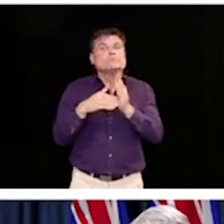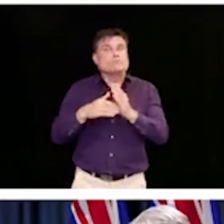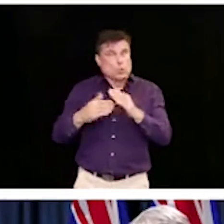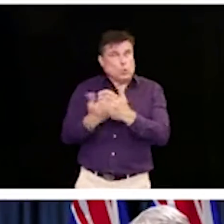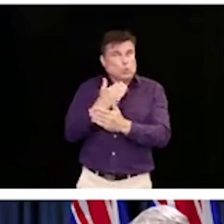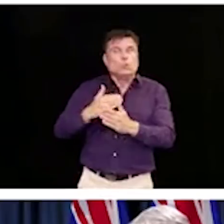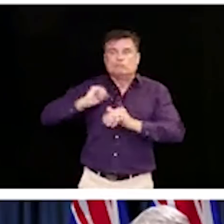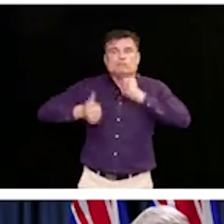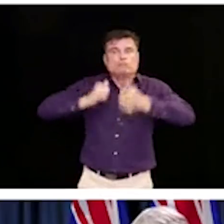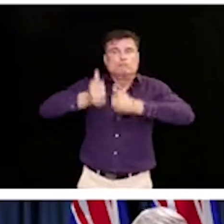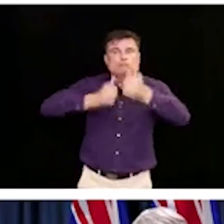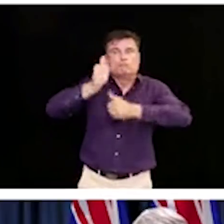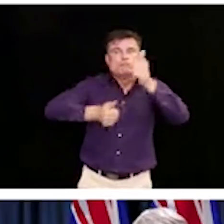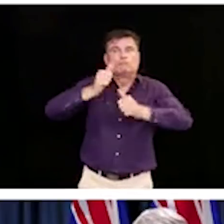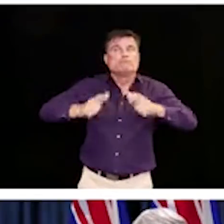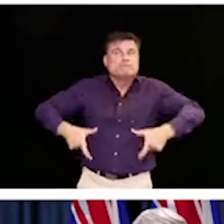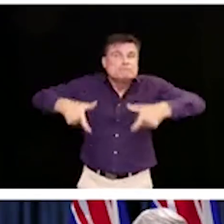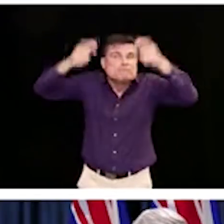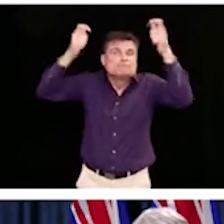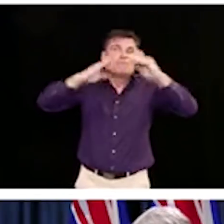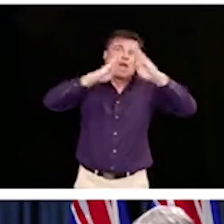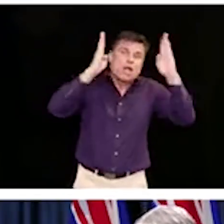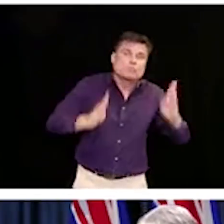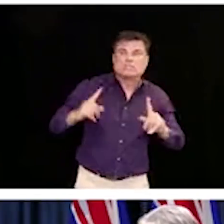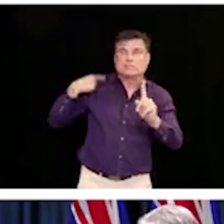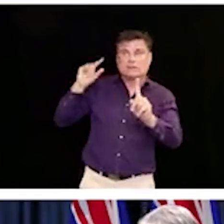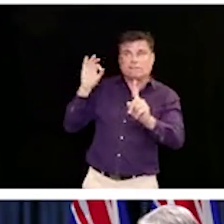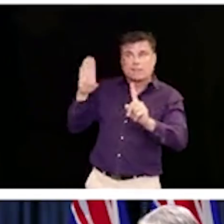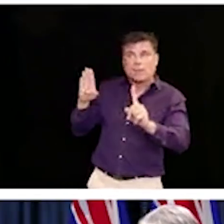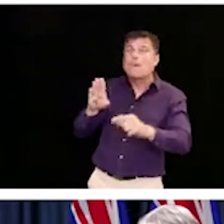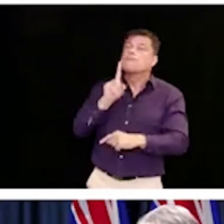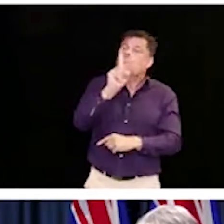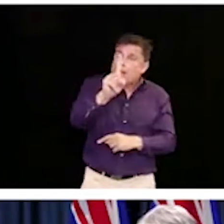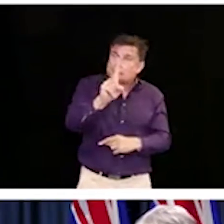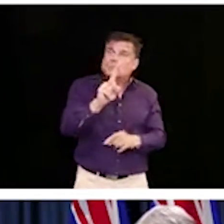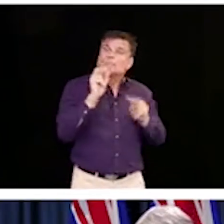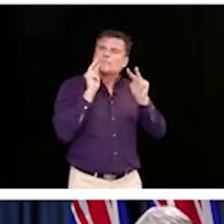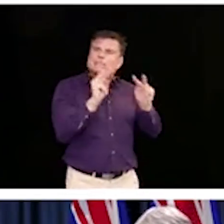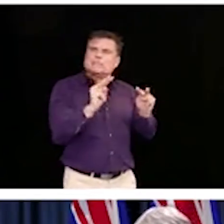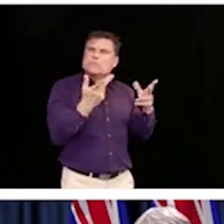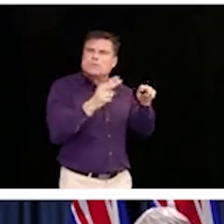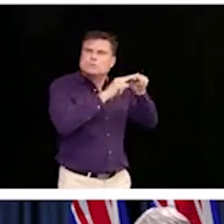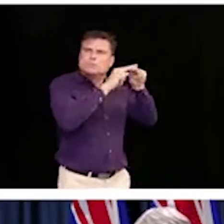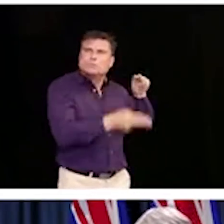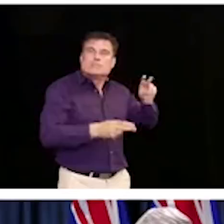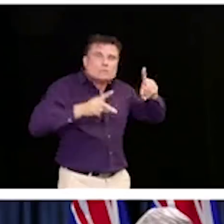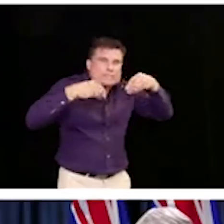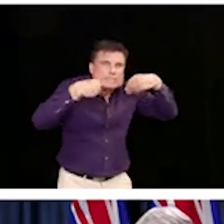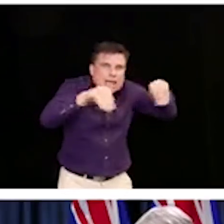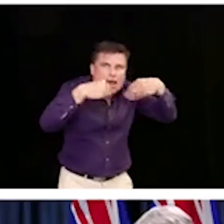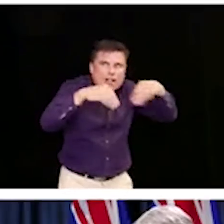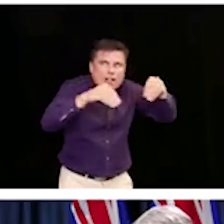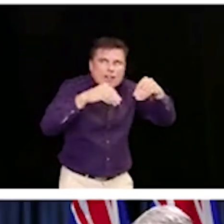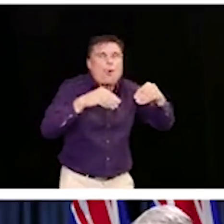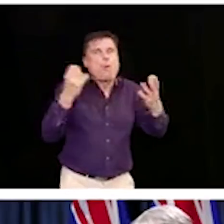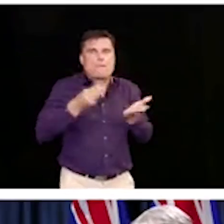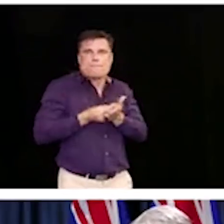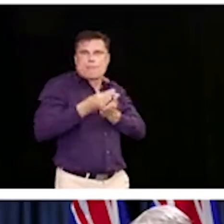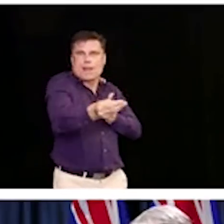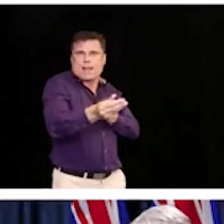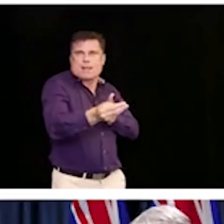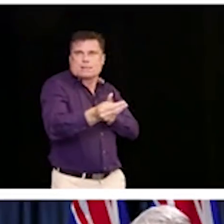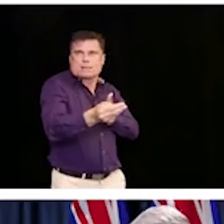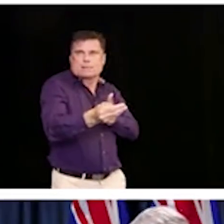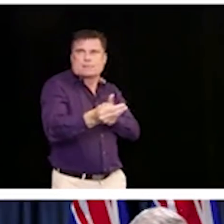35,794 annualized units since February. But we've seen a huge decline, very steep decline, when it comes to home sales,